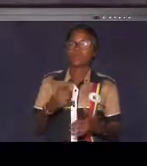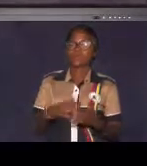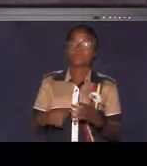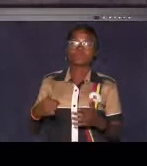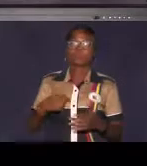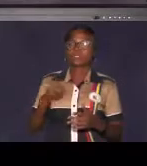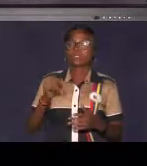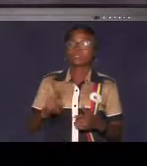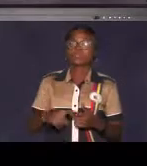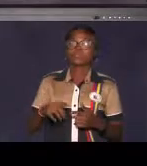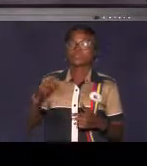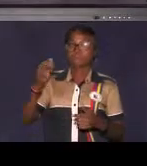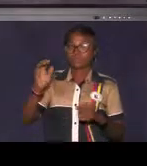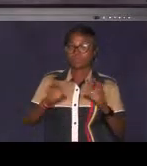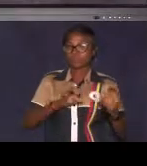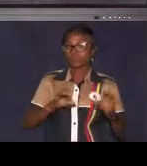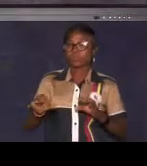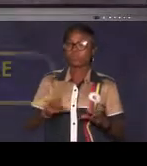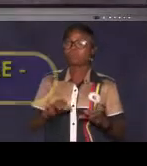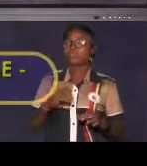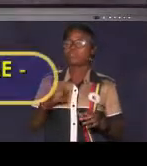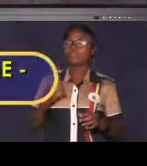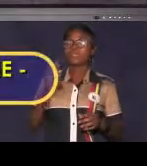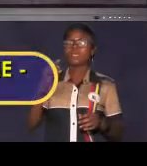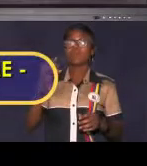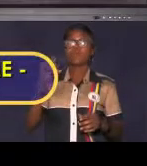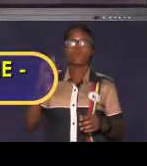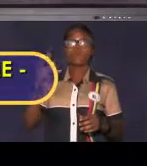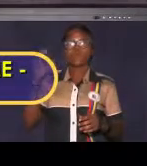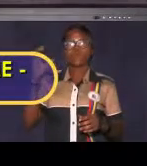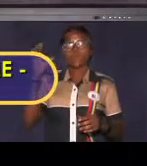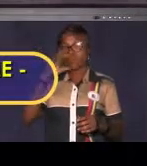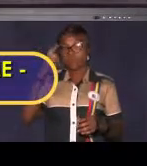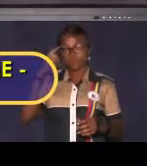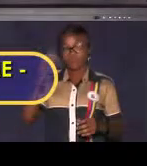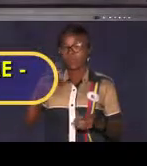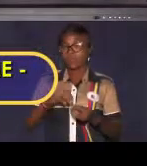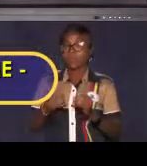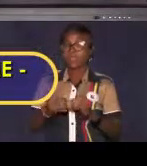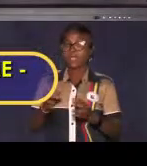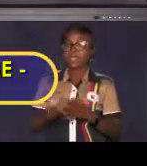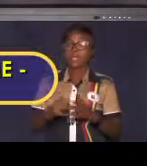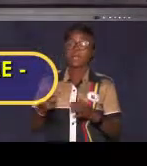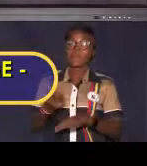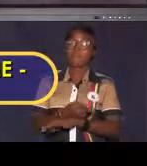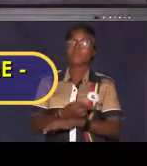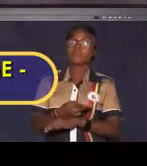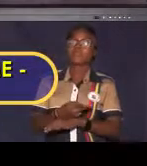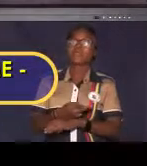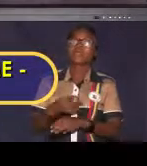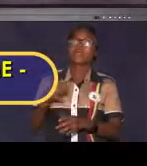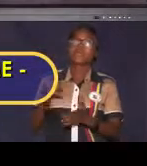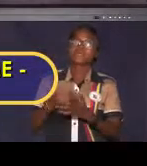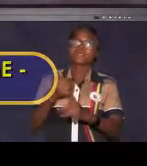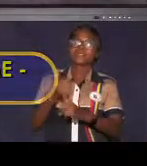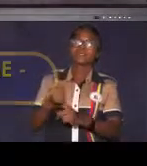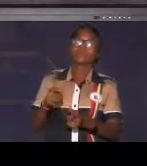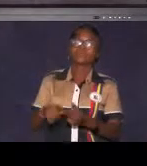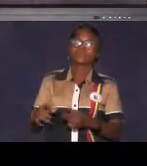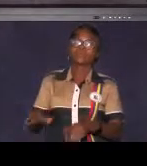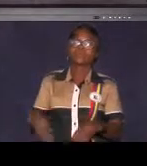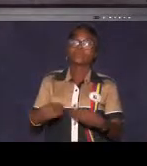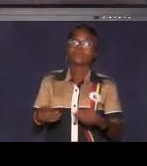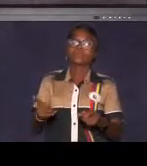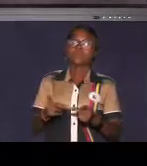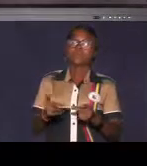do is that we need to find a number that can be multiplied by itself 2 times to give the perfect square that we're